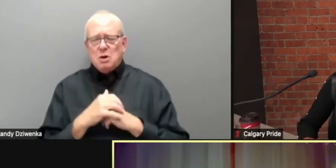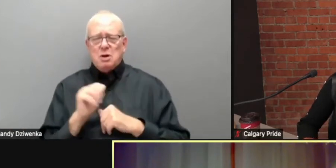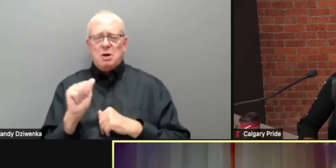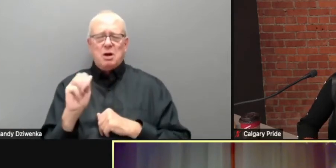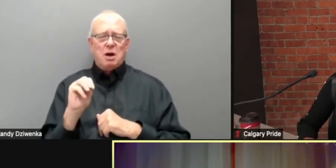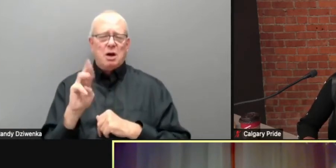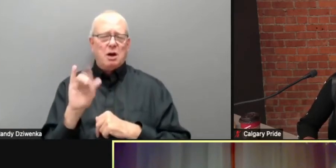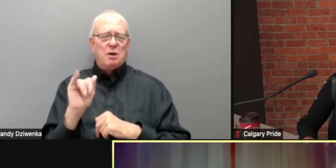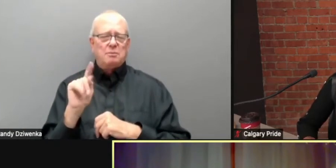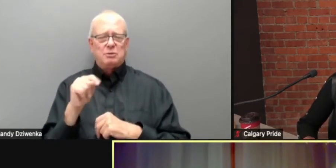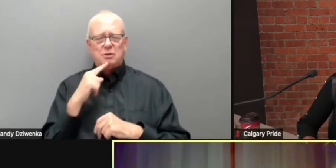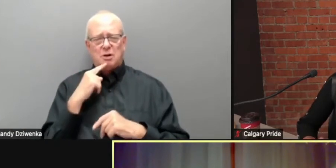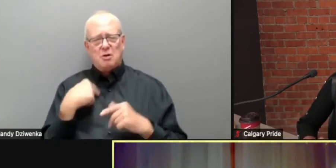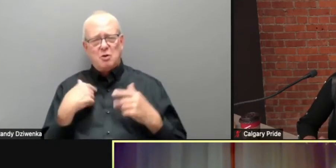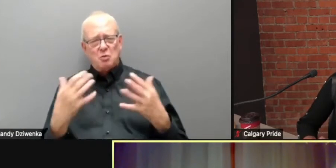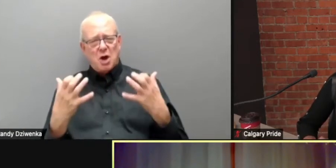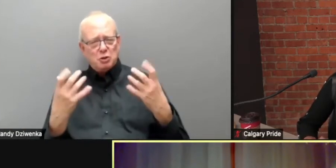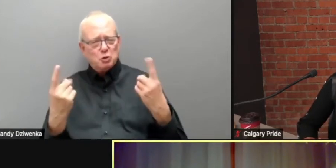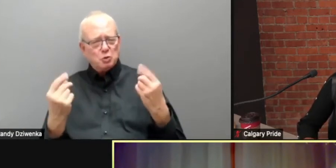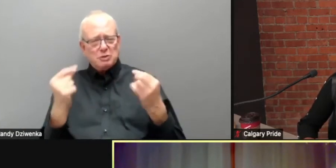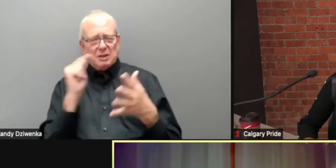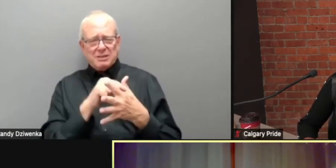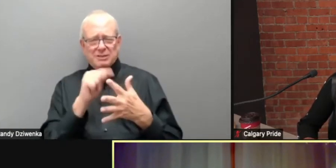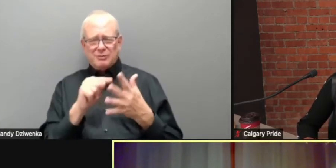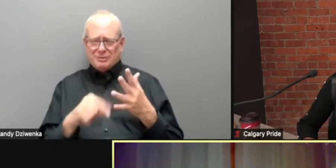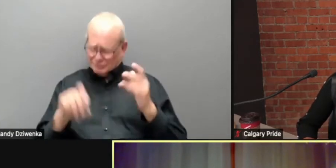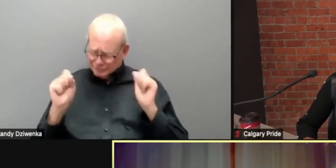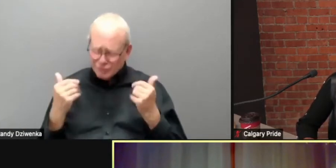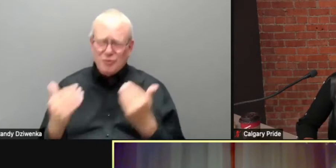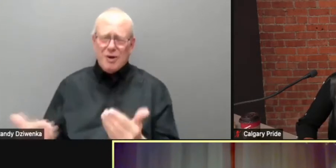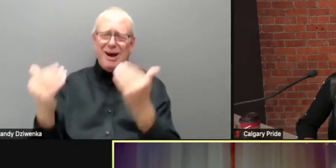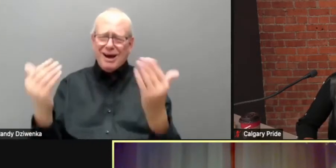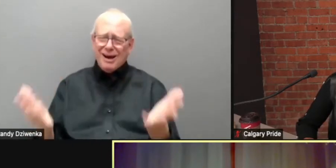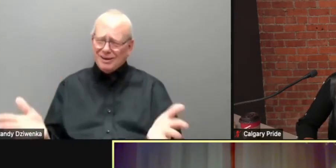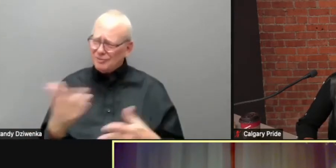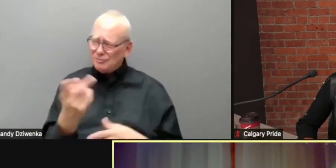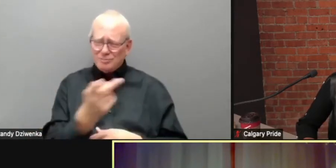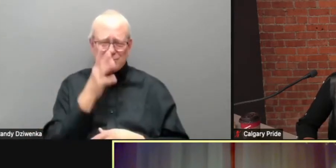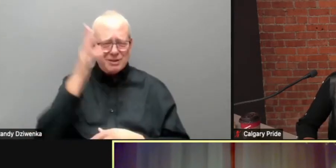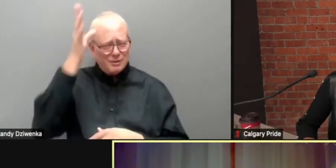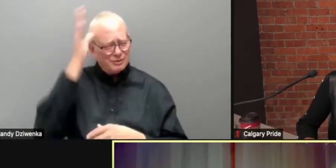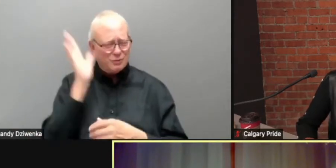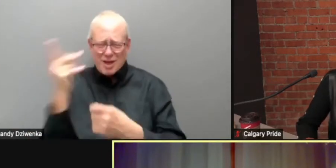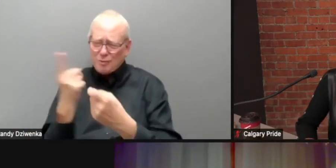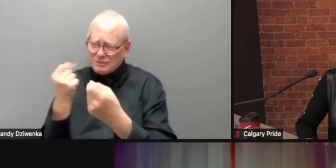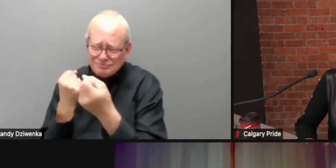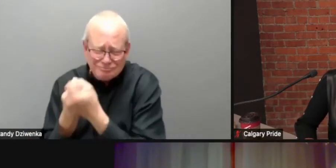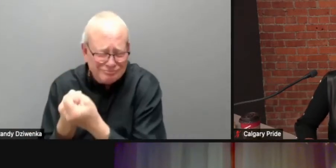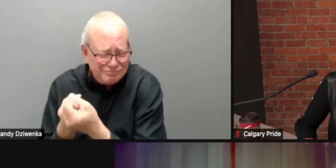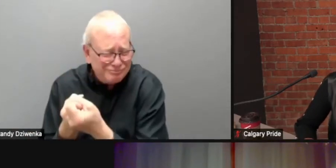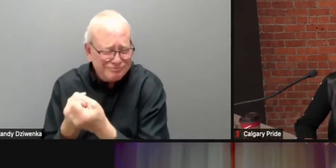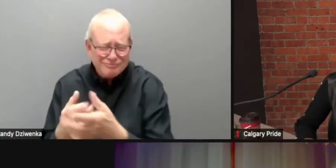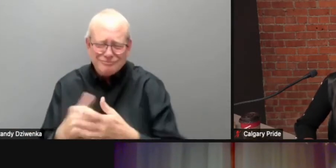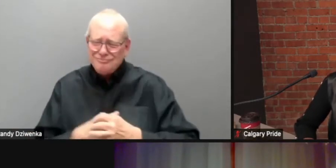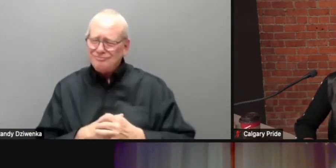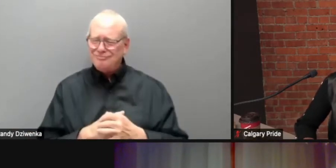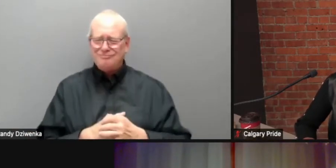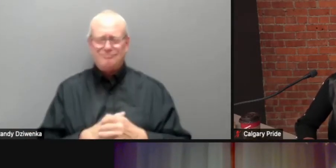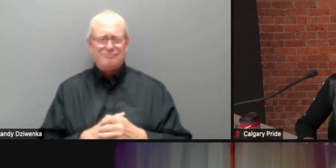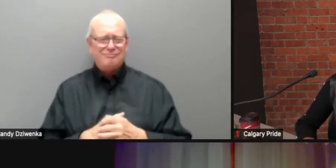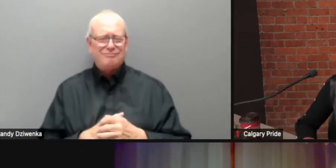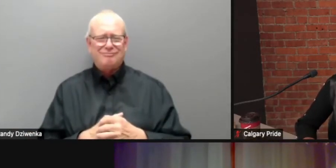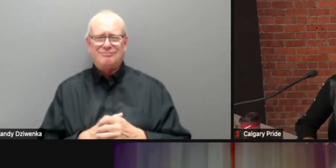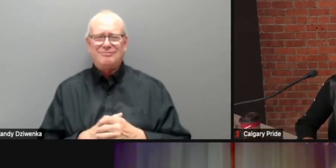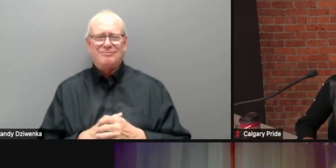there behind you. We are both there. Dad and I will support you with whatever you want to do. Yeah. And it's the power of being yourself